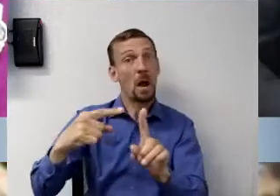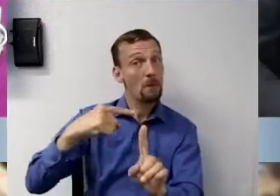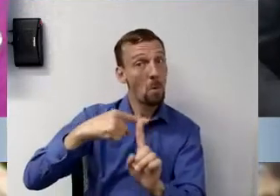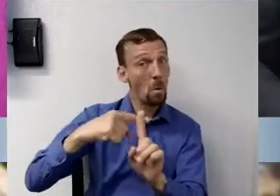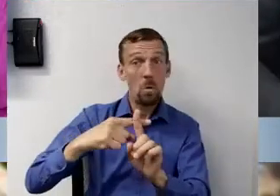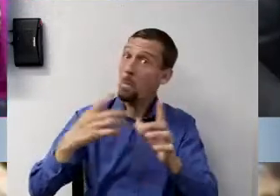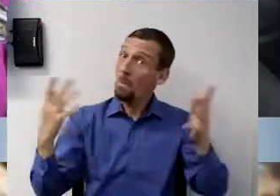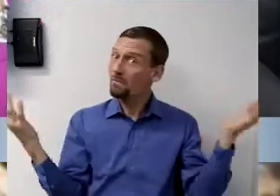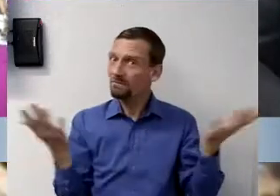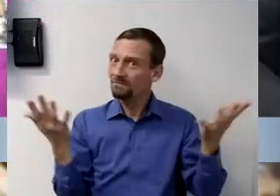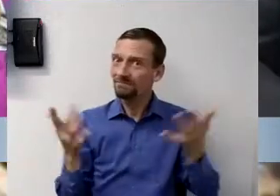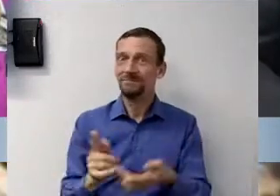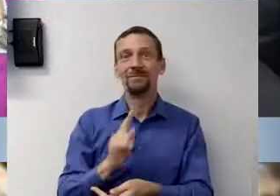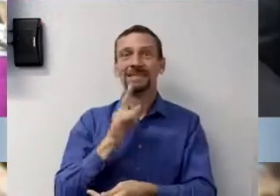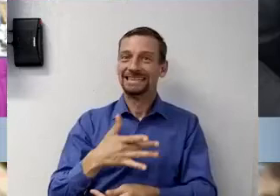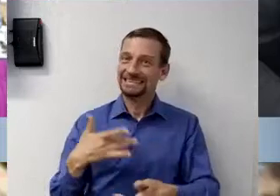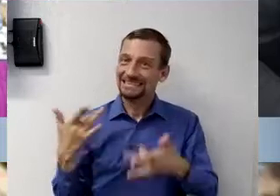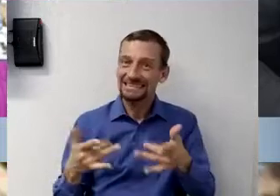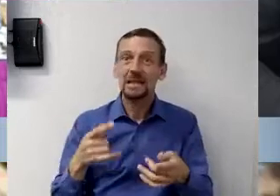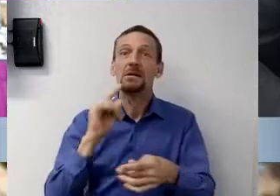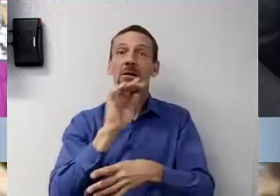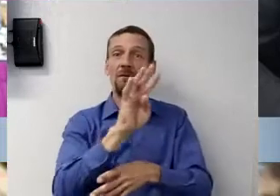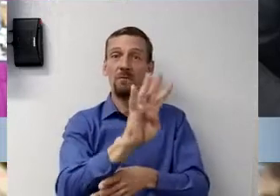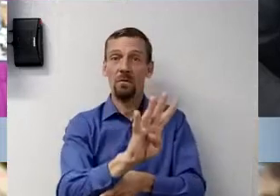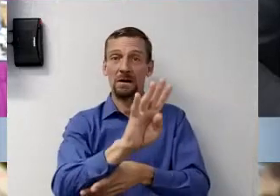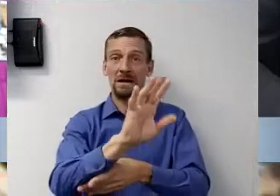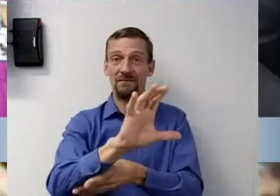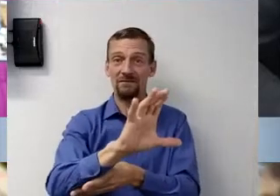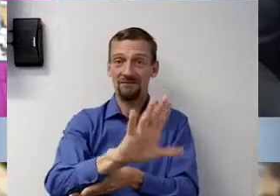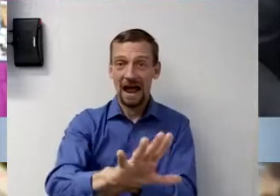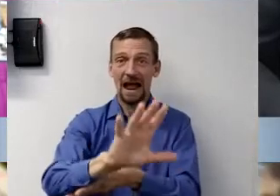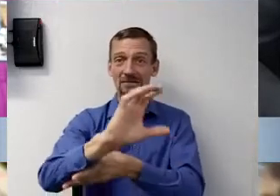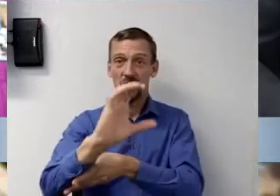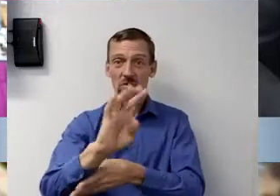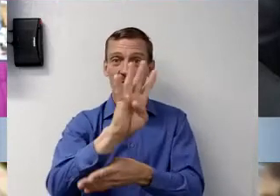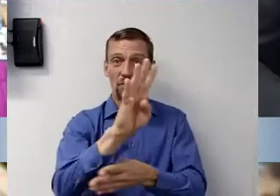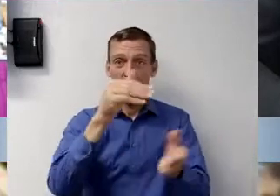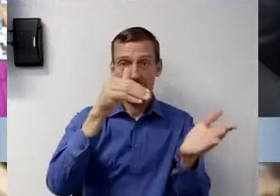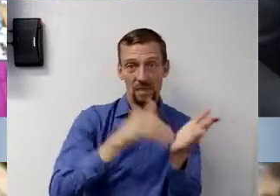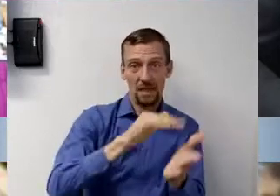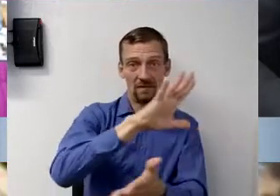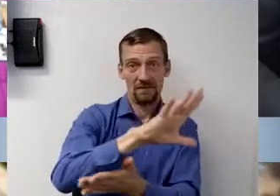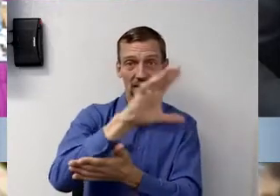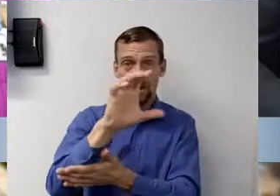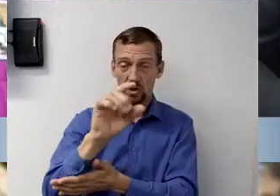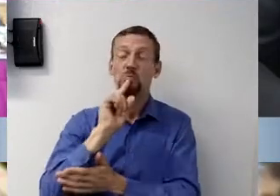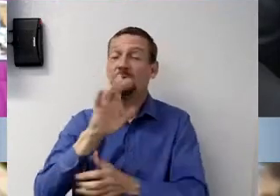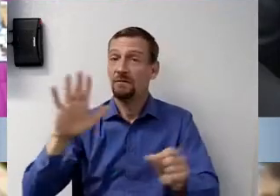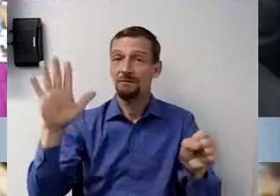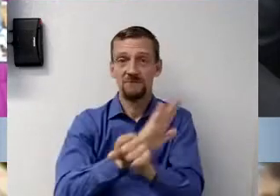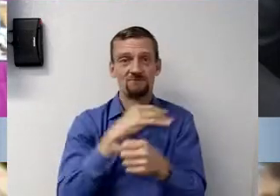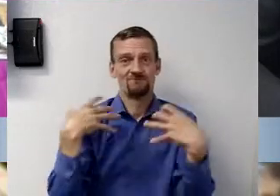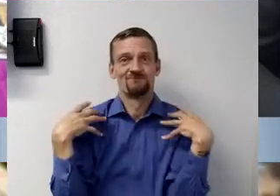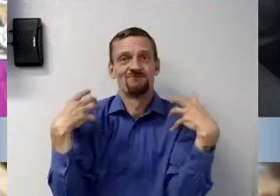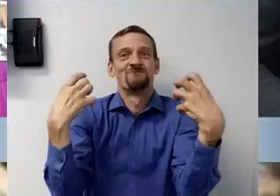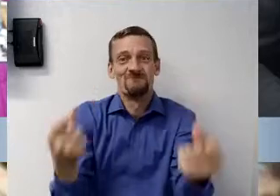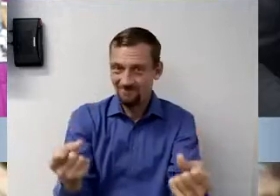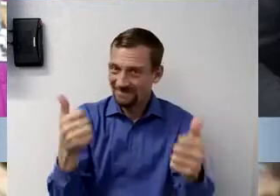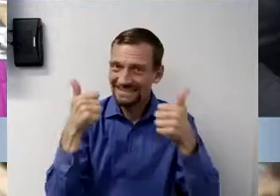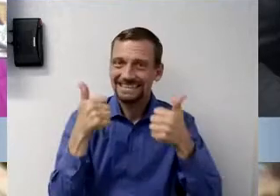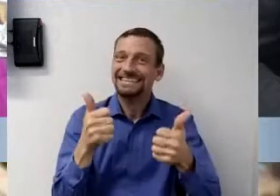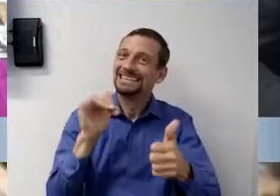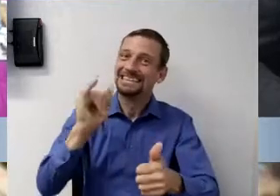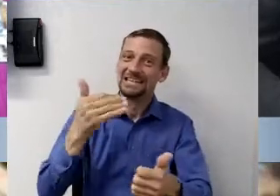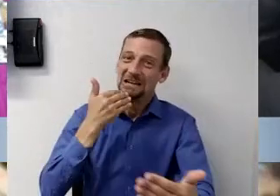positive side, 3,500 of those 5,300 have now fully recovered. So that's a